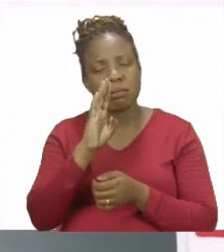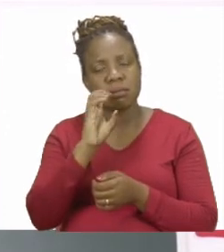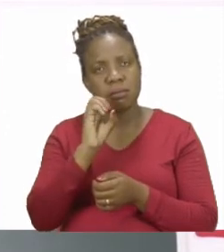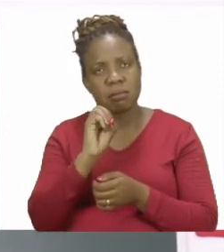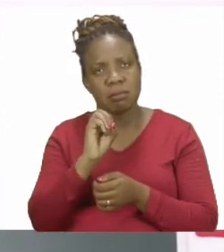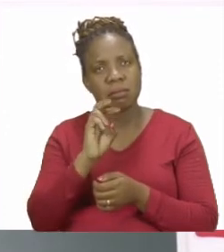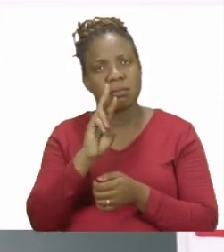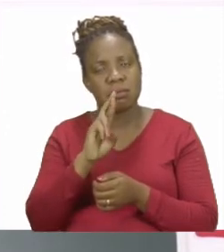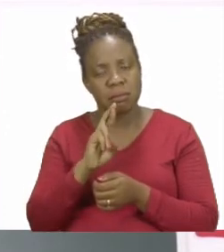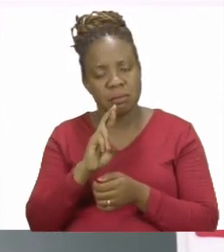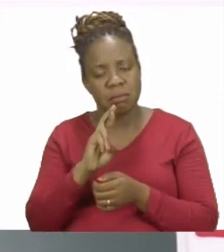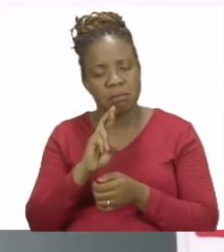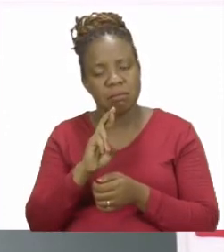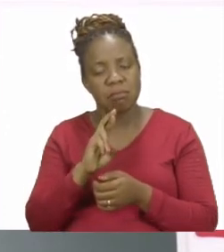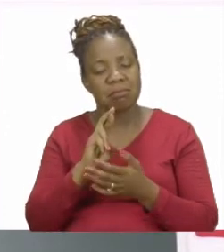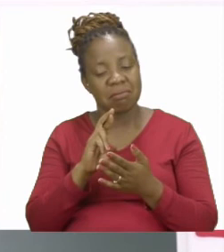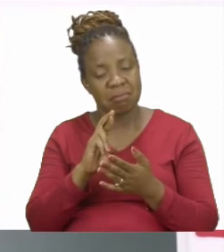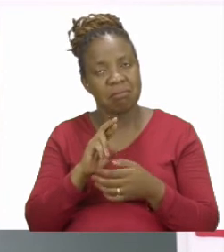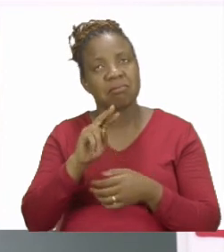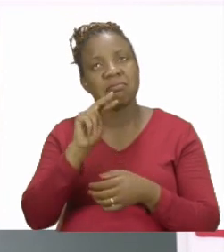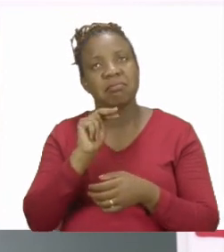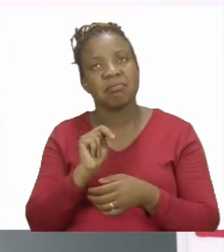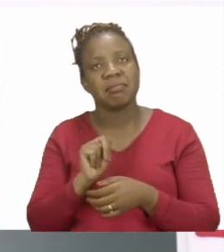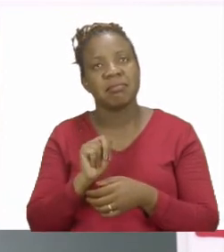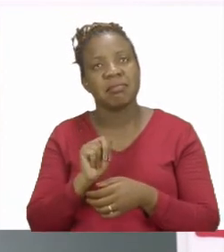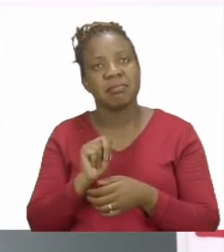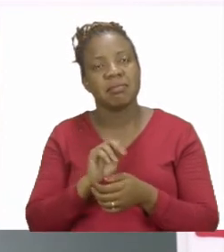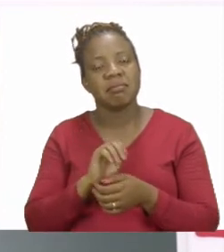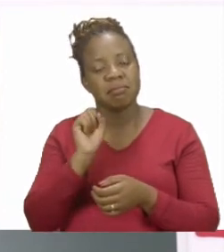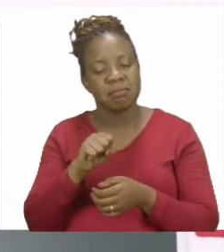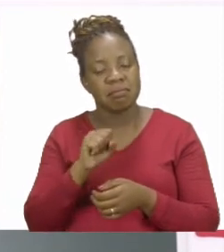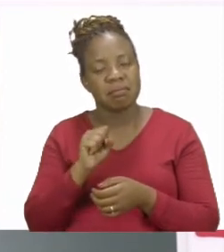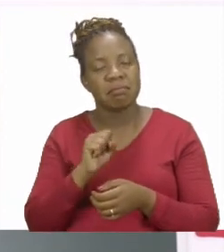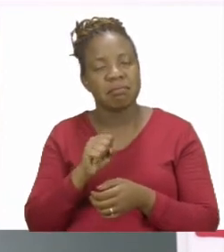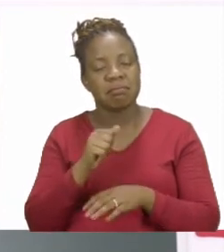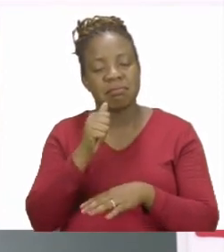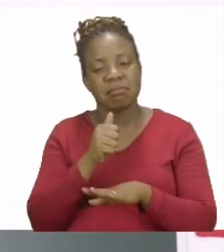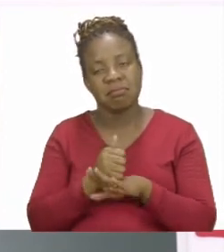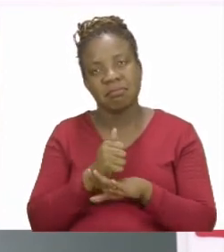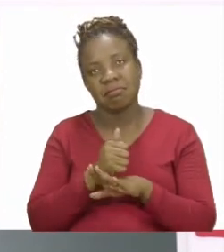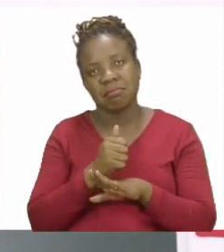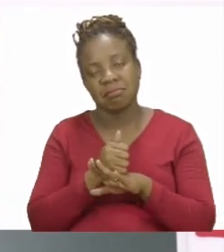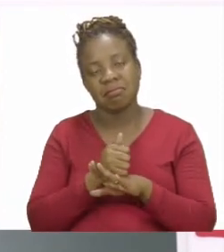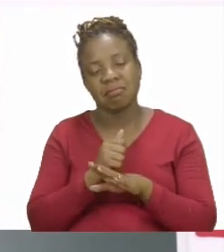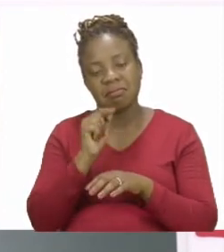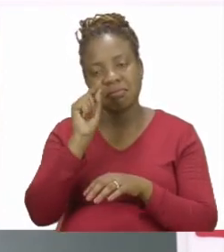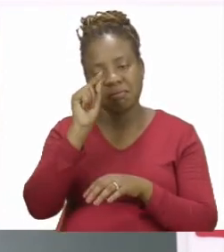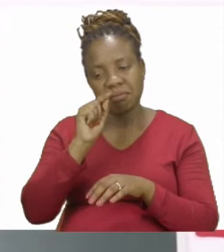B-O-R, and then immediately after we have the N. So yes, we found the word